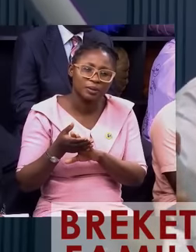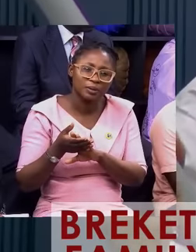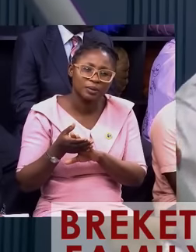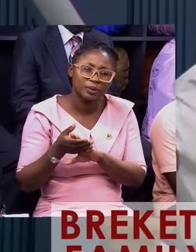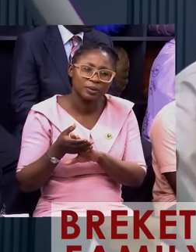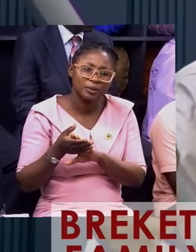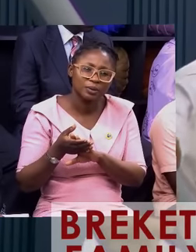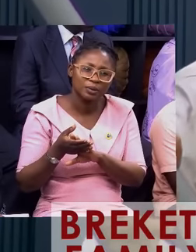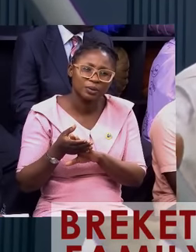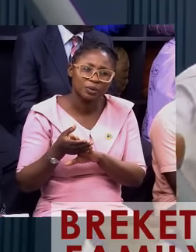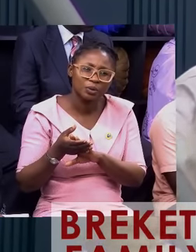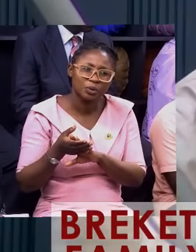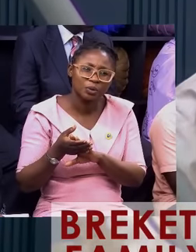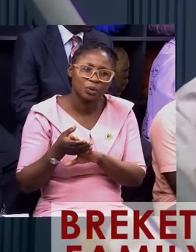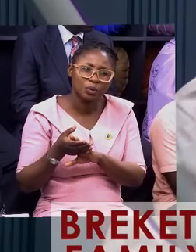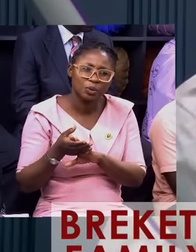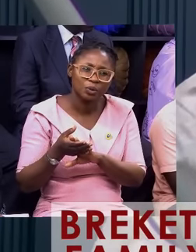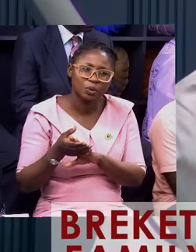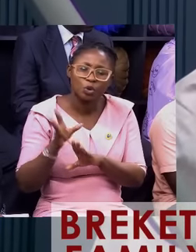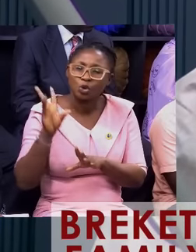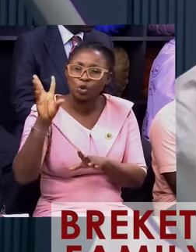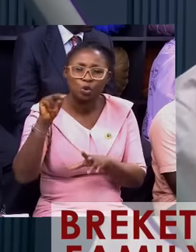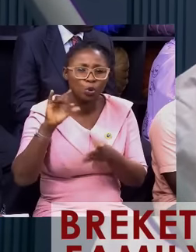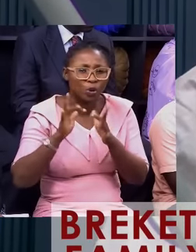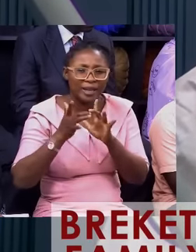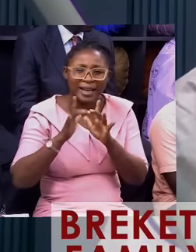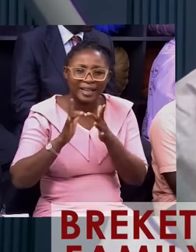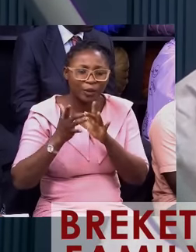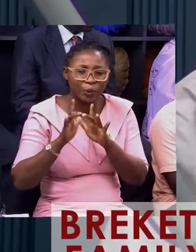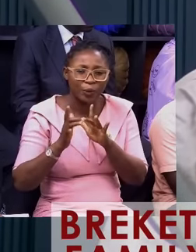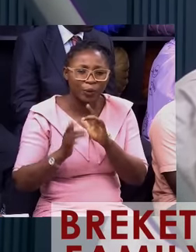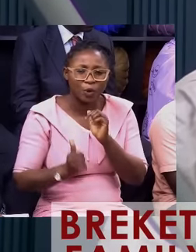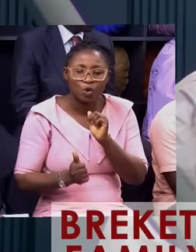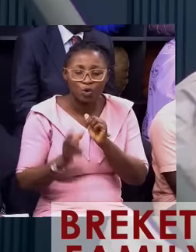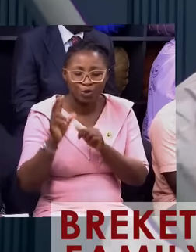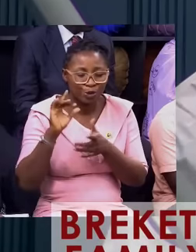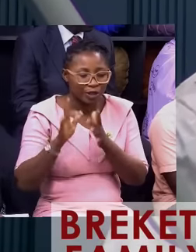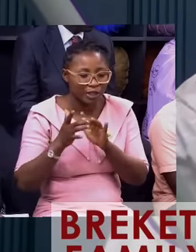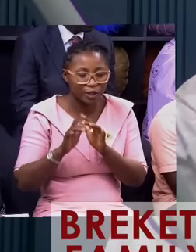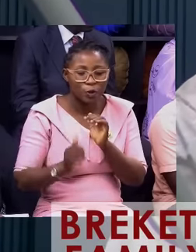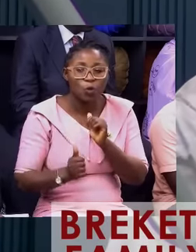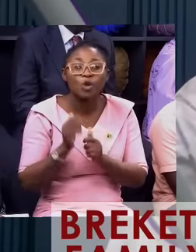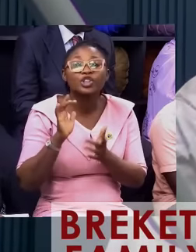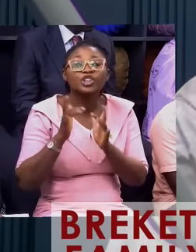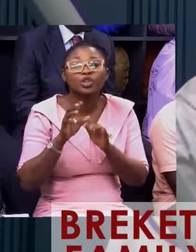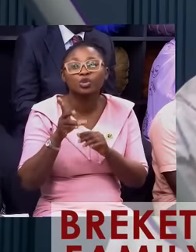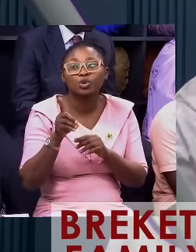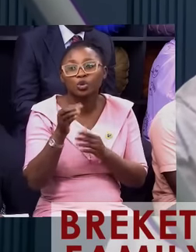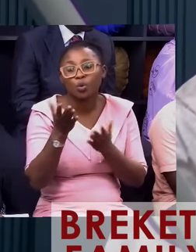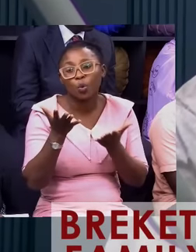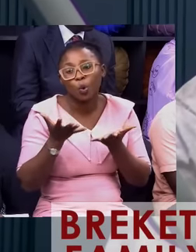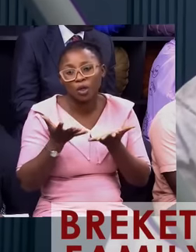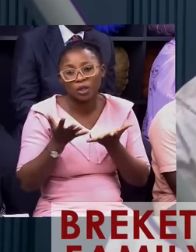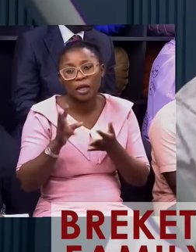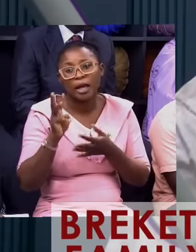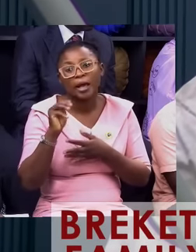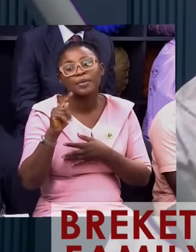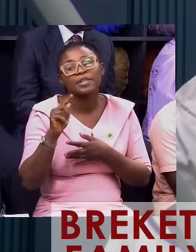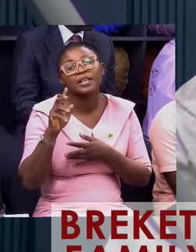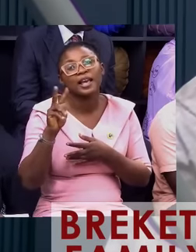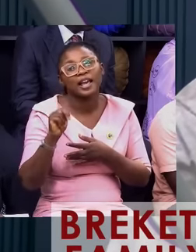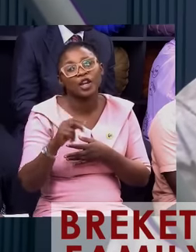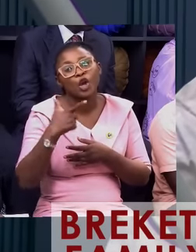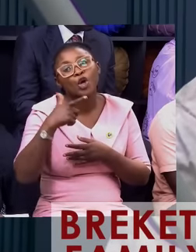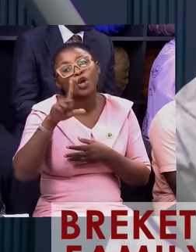Community Network will not get network which which network will I want MTN